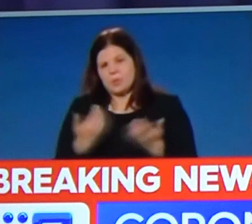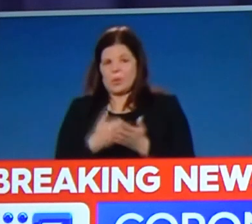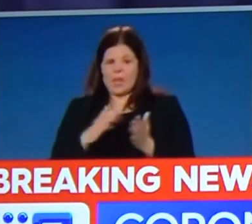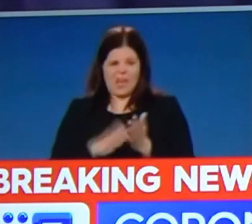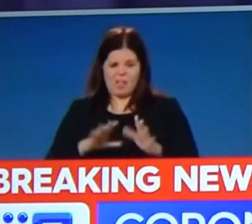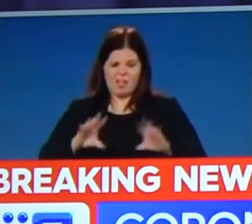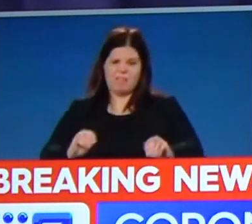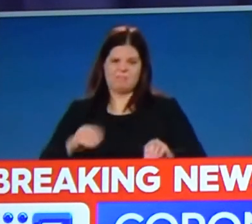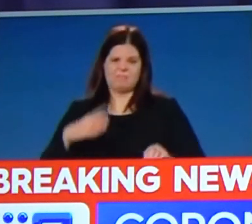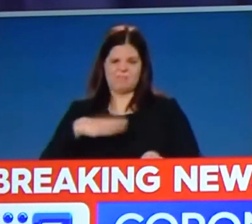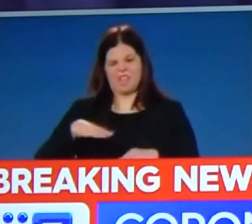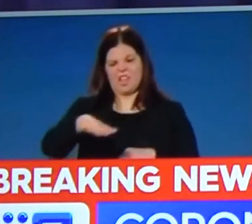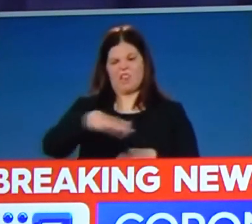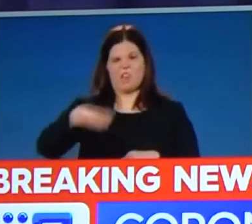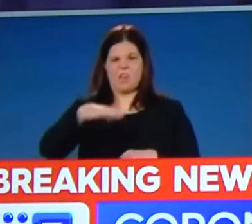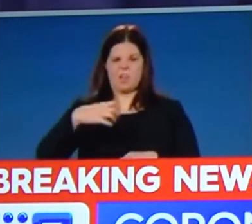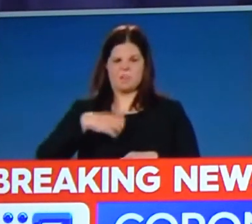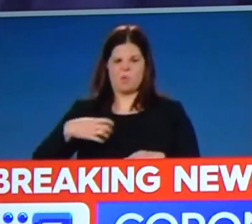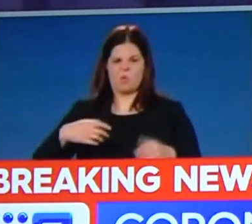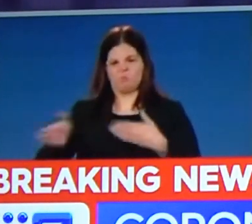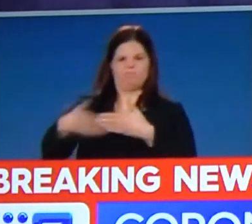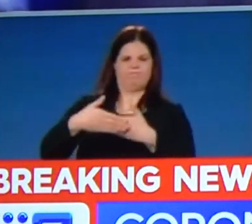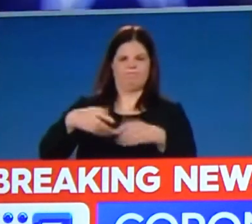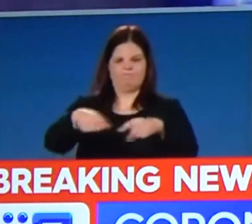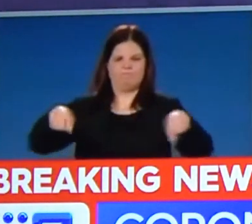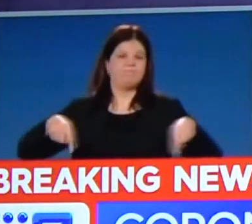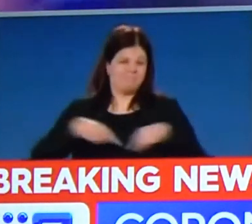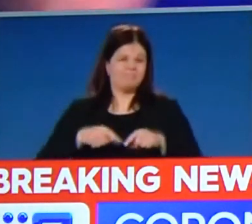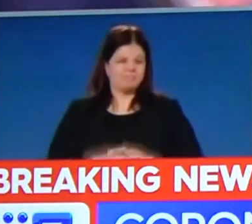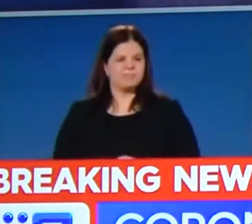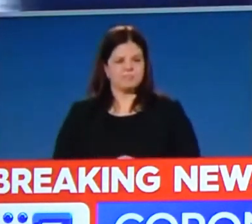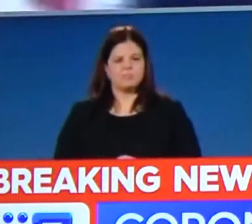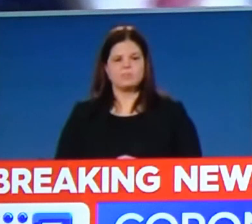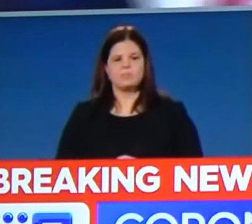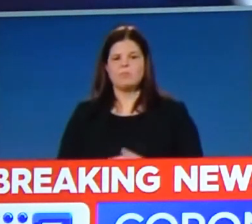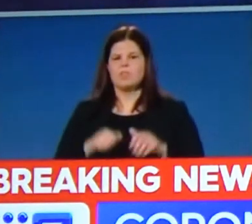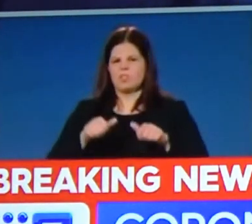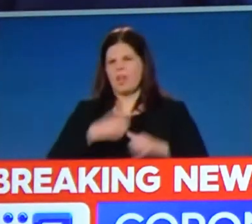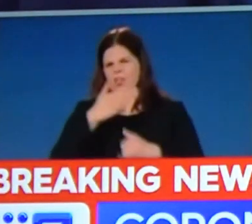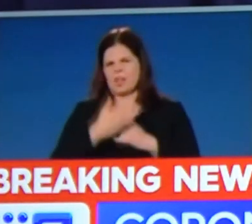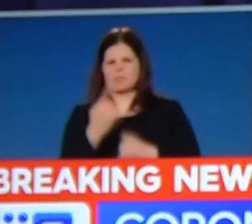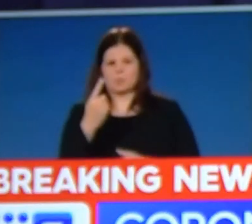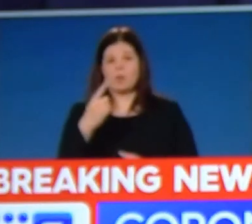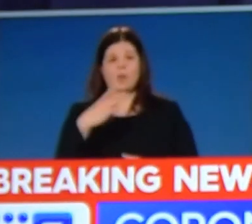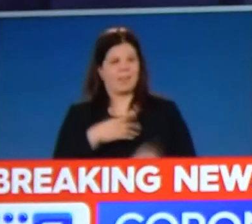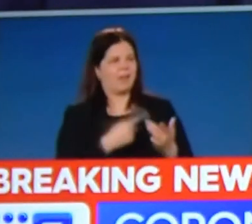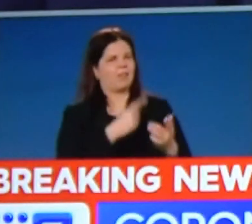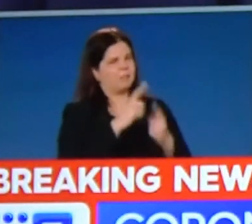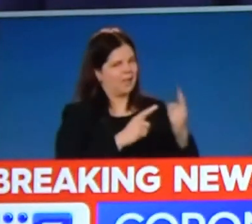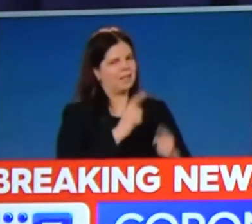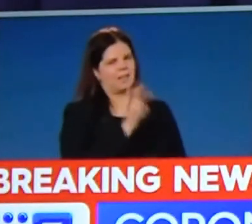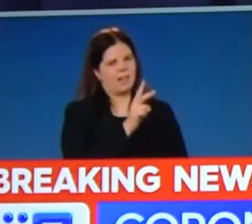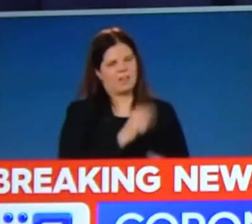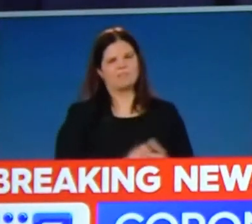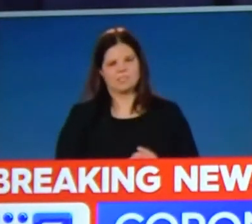spreading is to put localised restrictions of movement. Okay, I'm going to go to Brett, and then I'm going to have to call it because I have another meeting to go to on